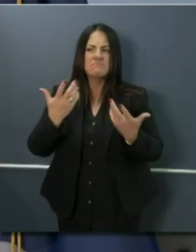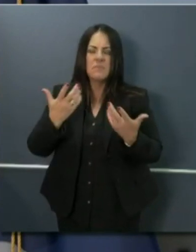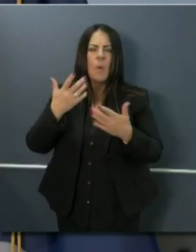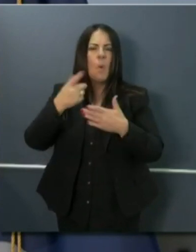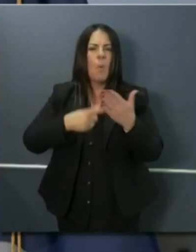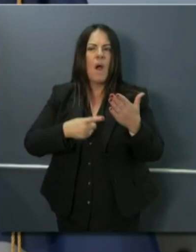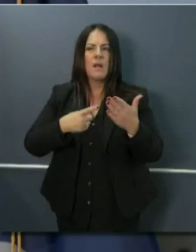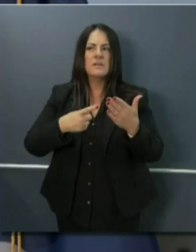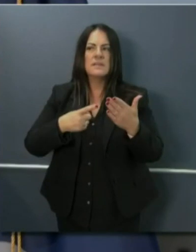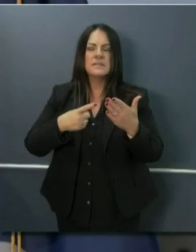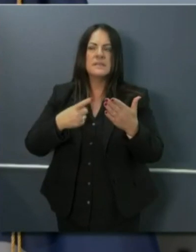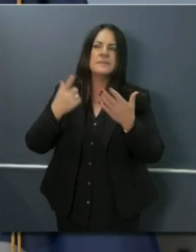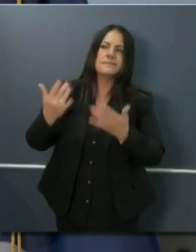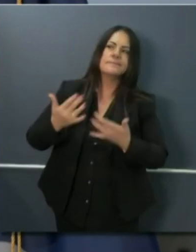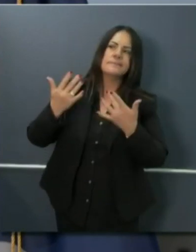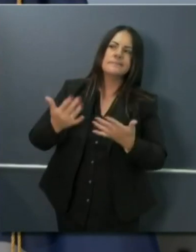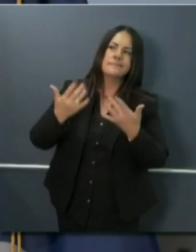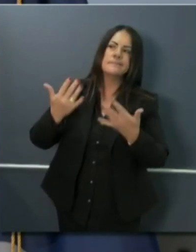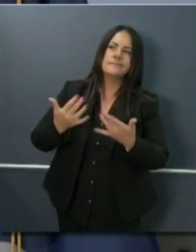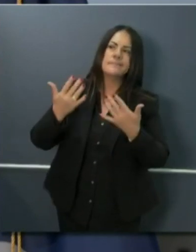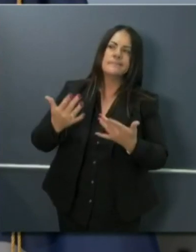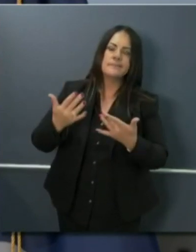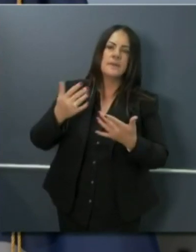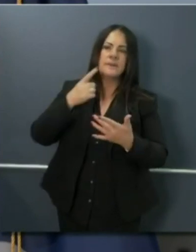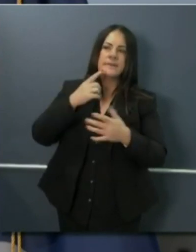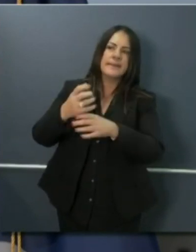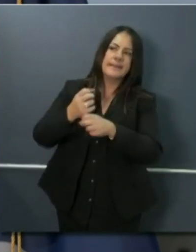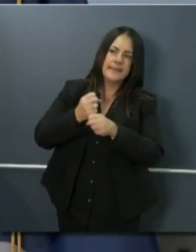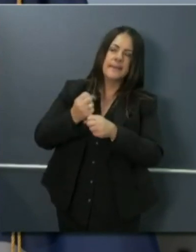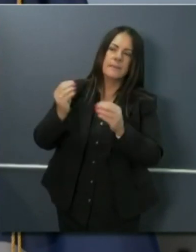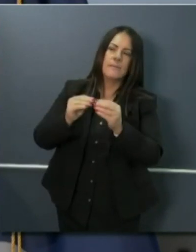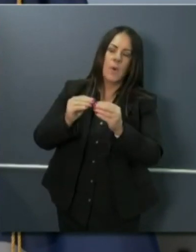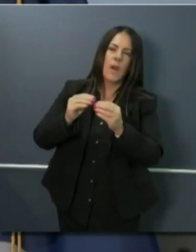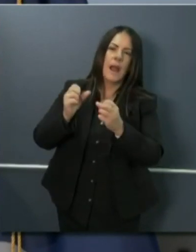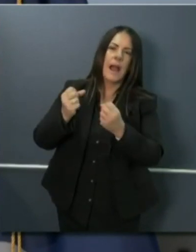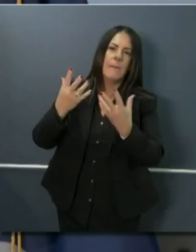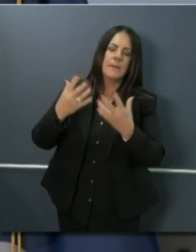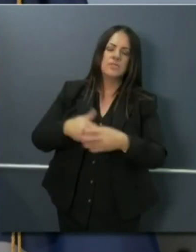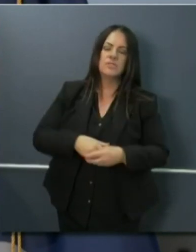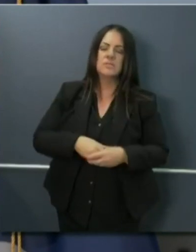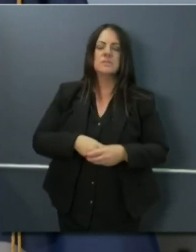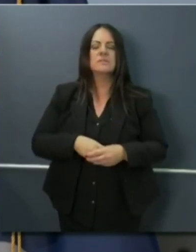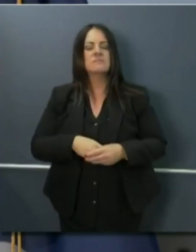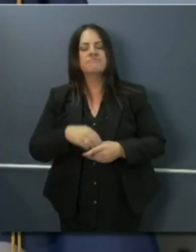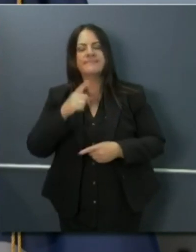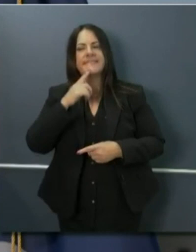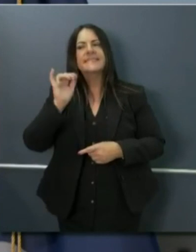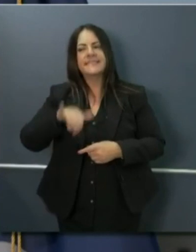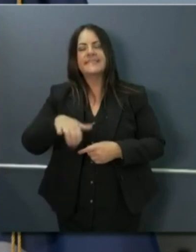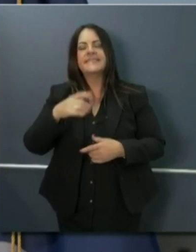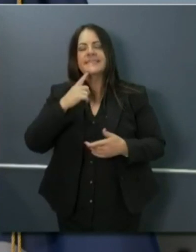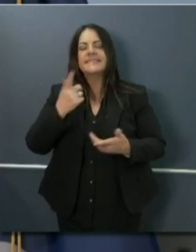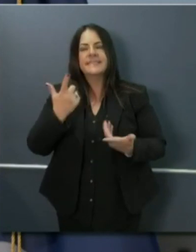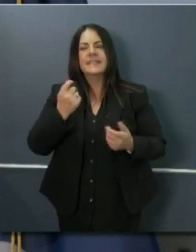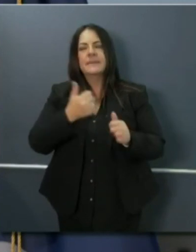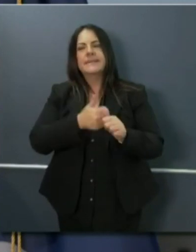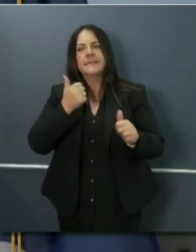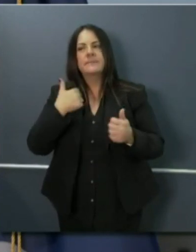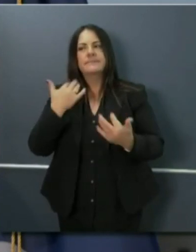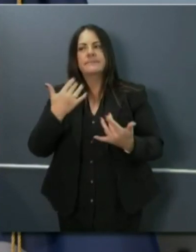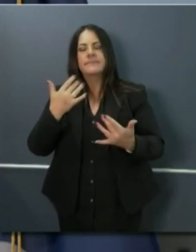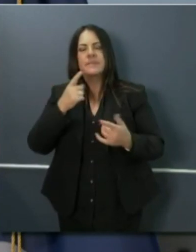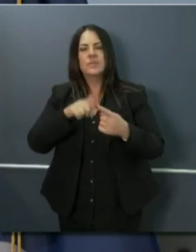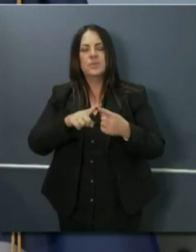pending tests right now. Well, the biggest backlog is swabs. It's now the principal limiting factor of our ability to